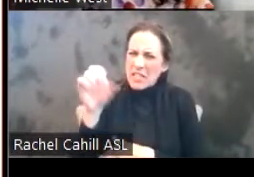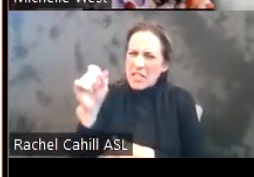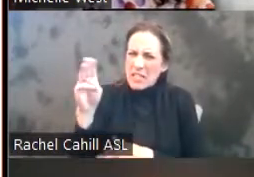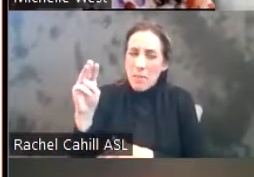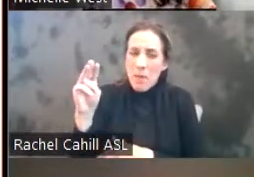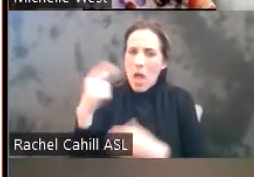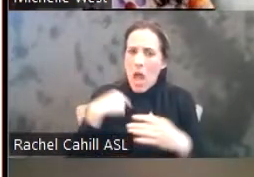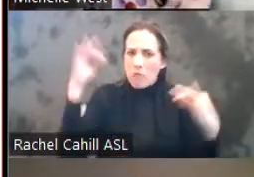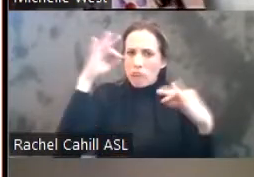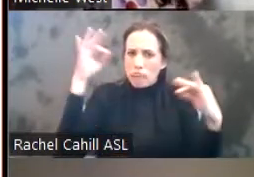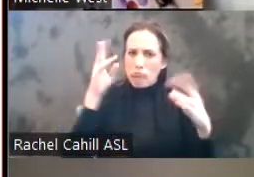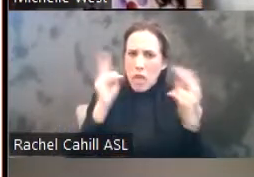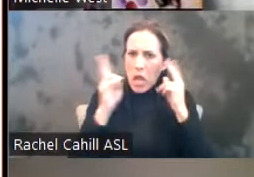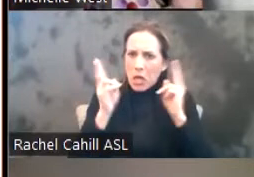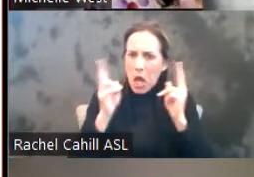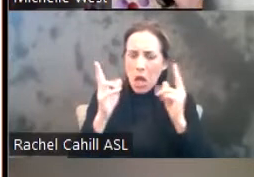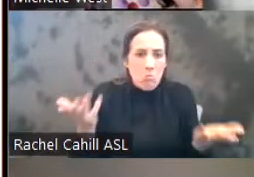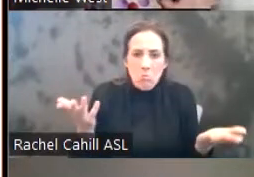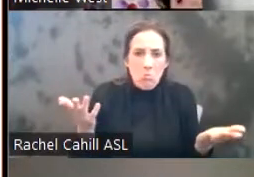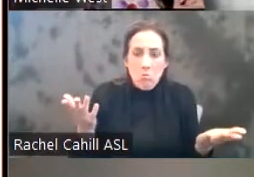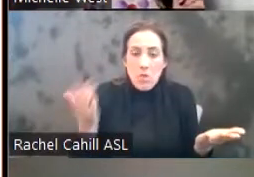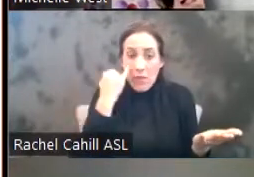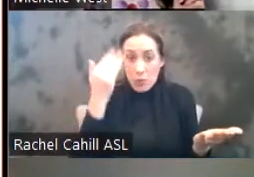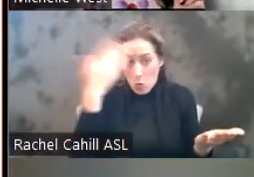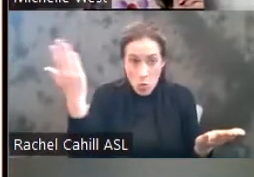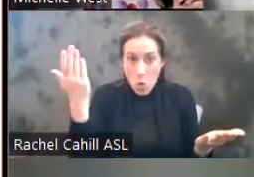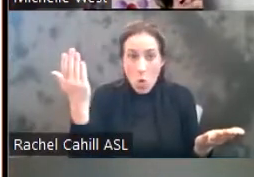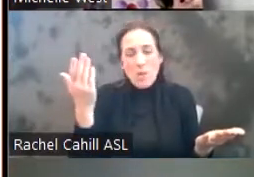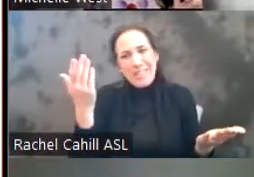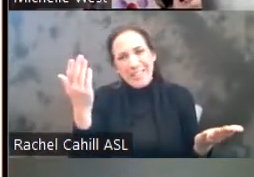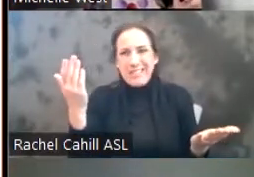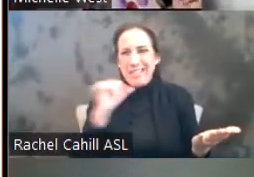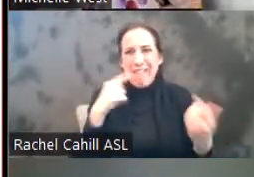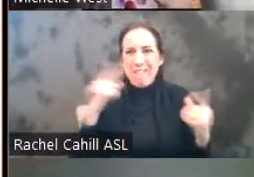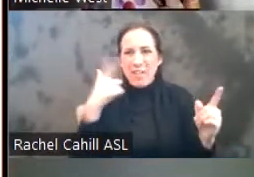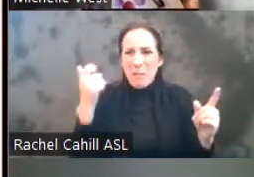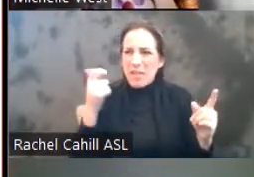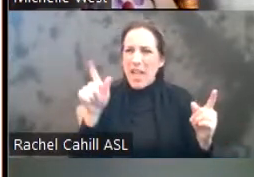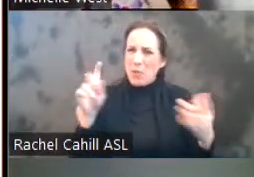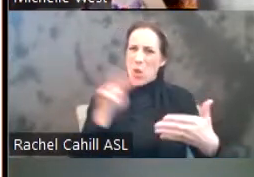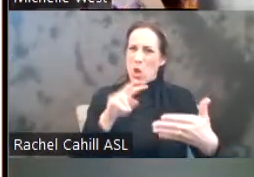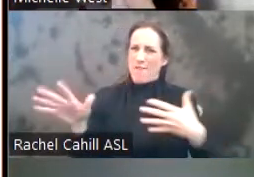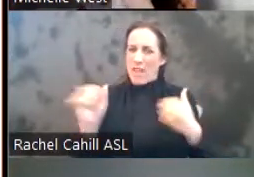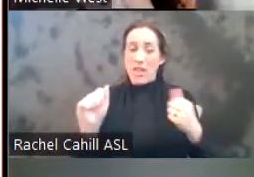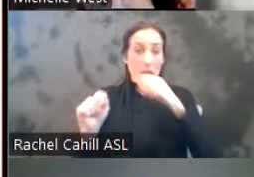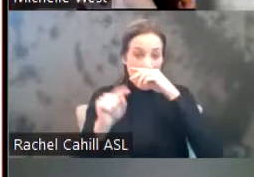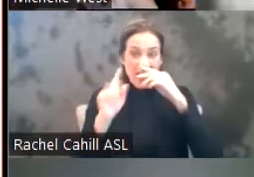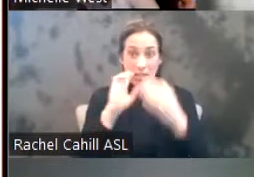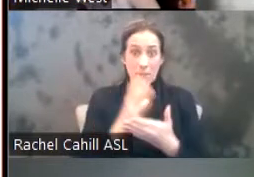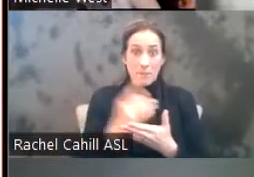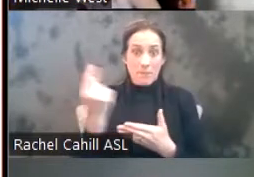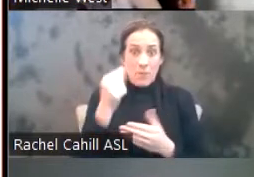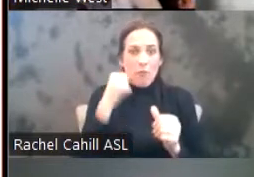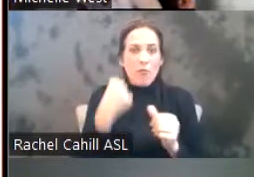a family. So for a 1 second glance, not that effective. This one, someone had said they